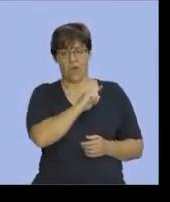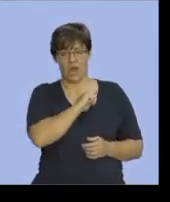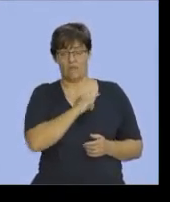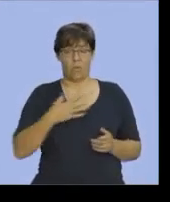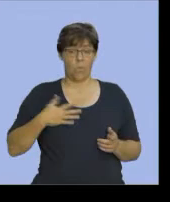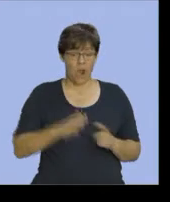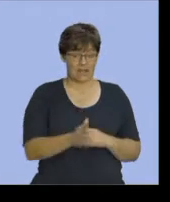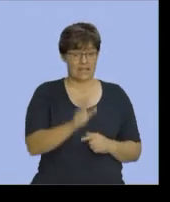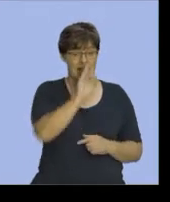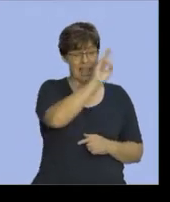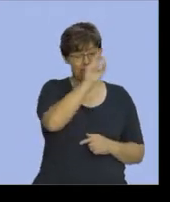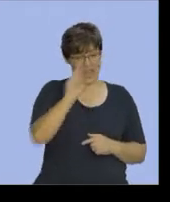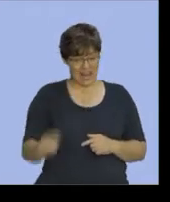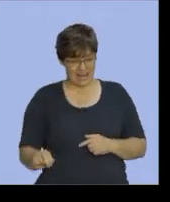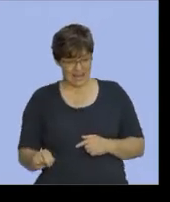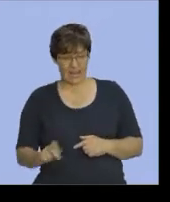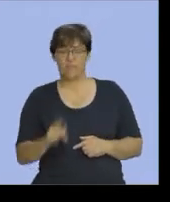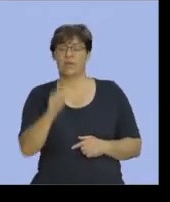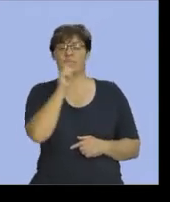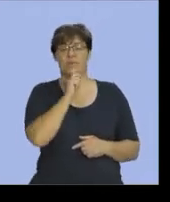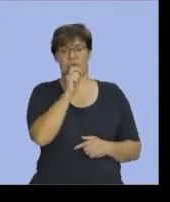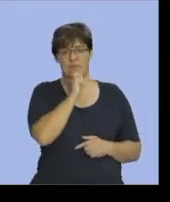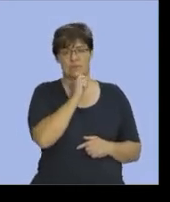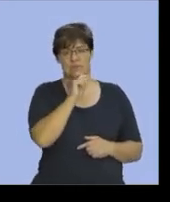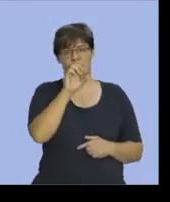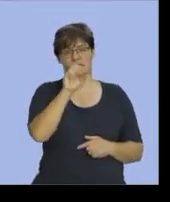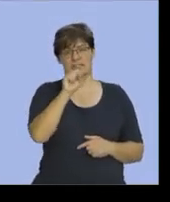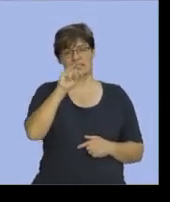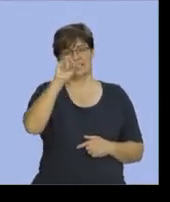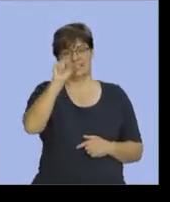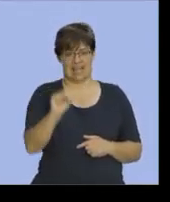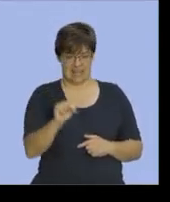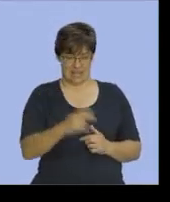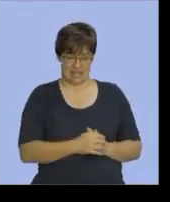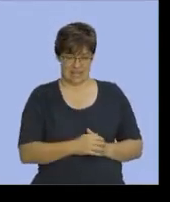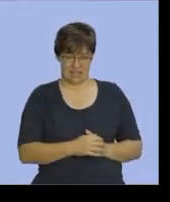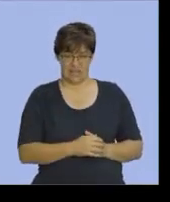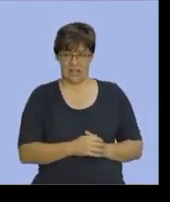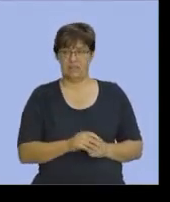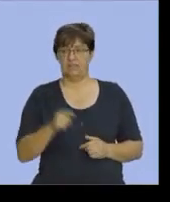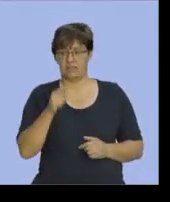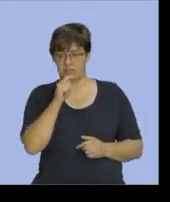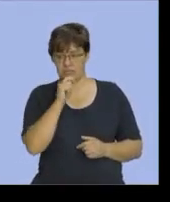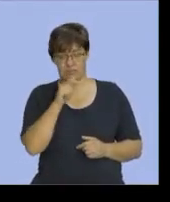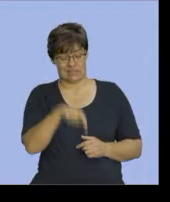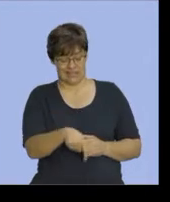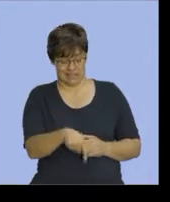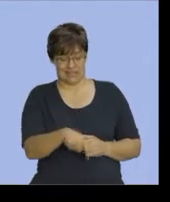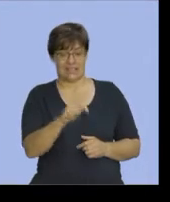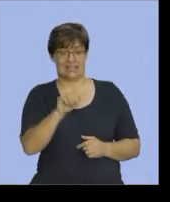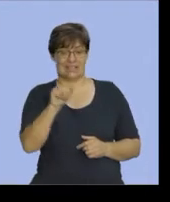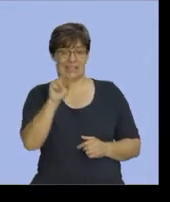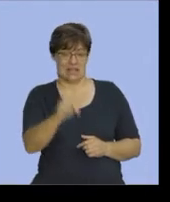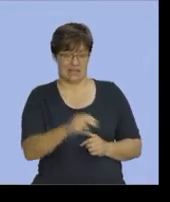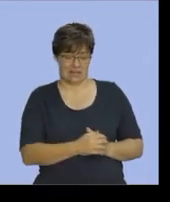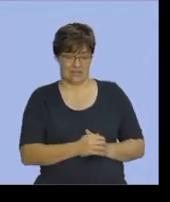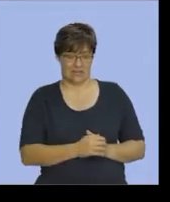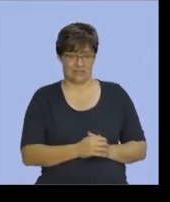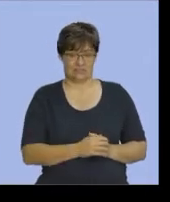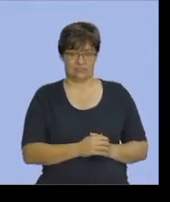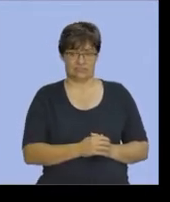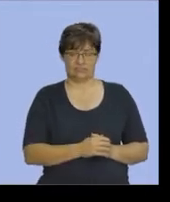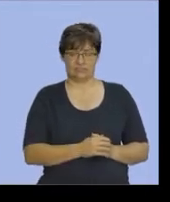trying to find the Fn, I will use the sine ratio. With this one, I will use the